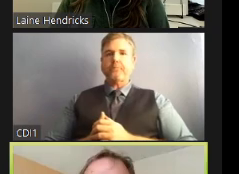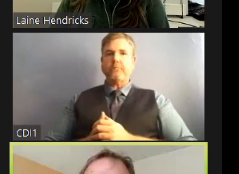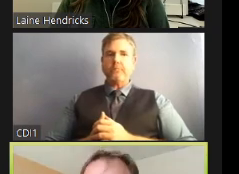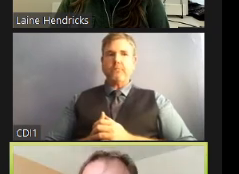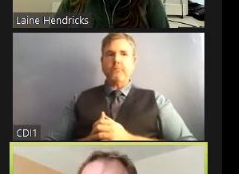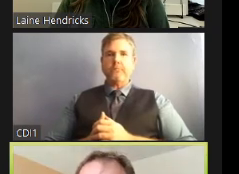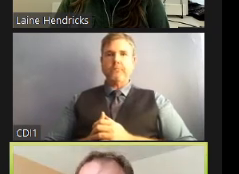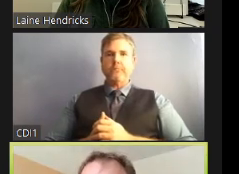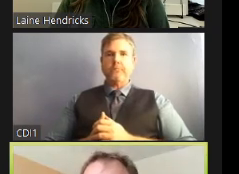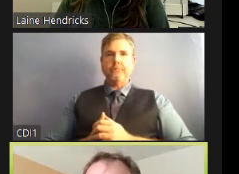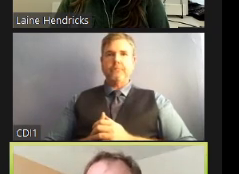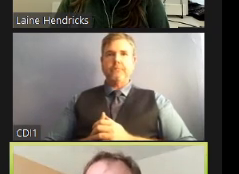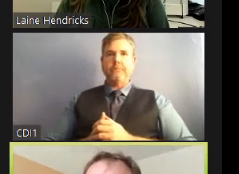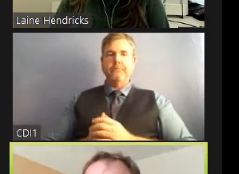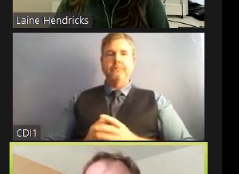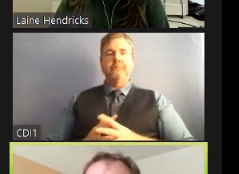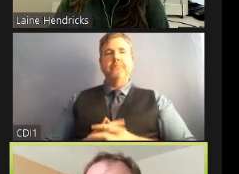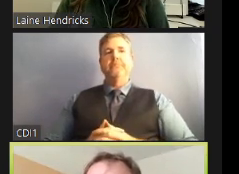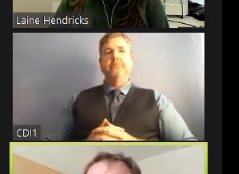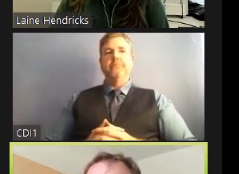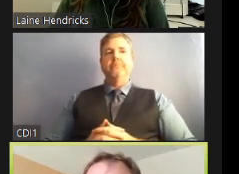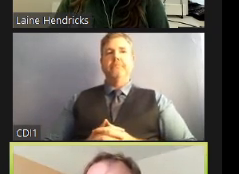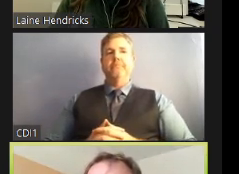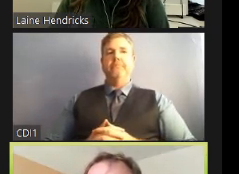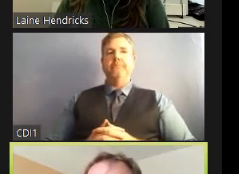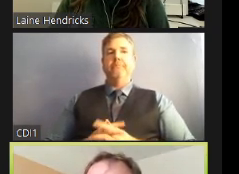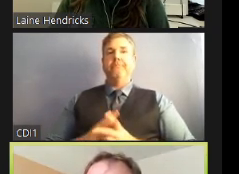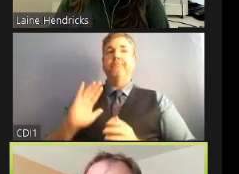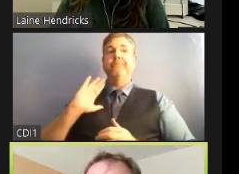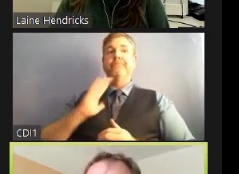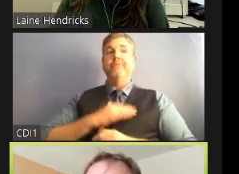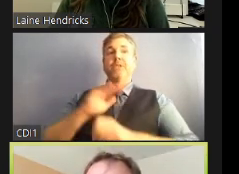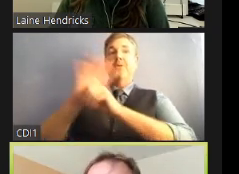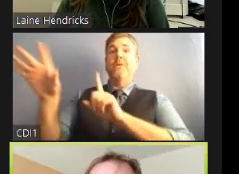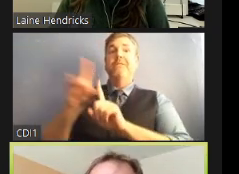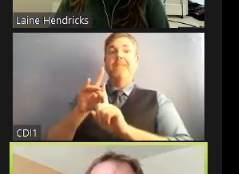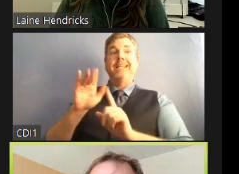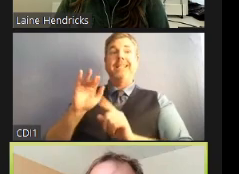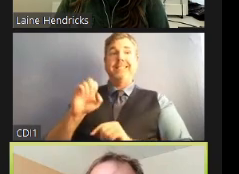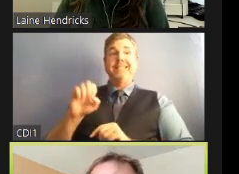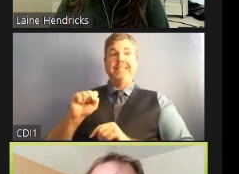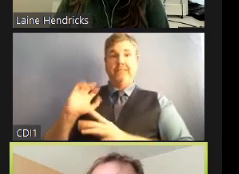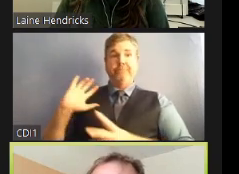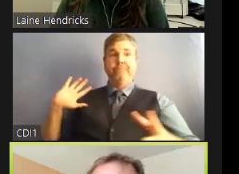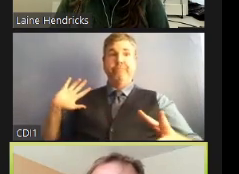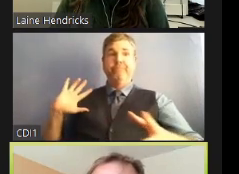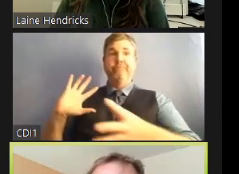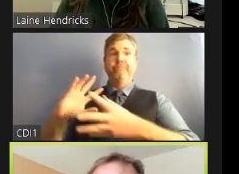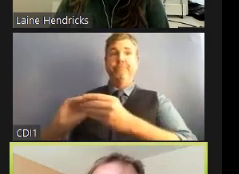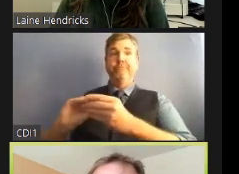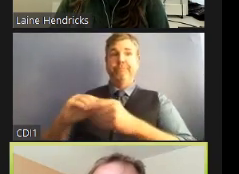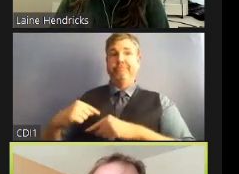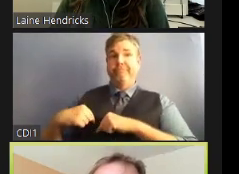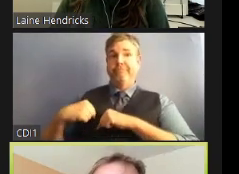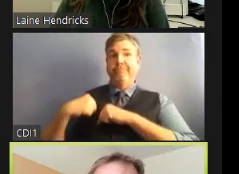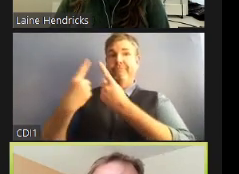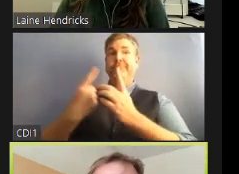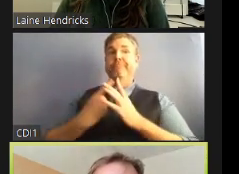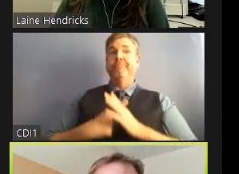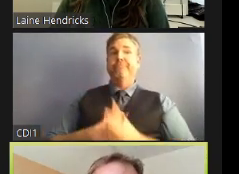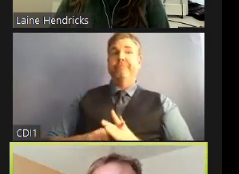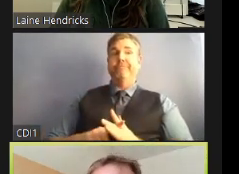Our cumulative case rates in Marin since the start. Thinking back to early March, our first cases